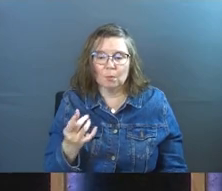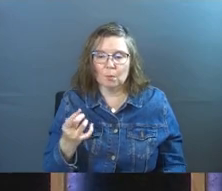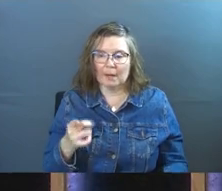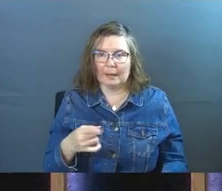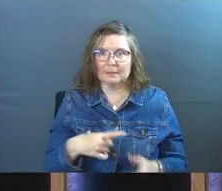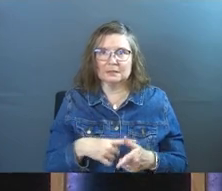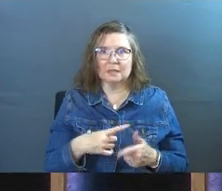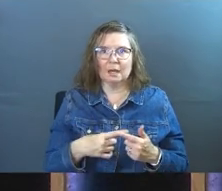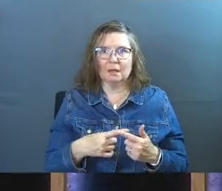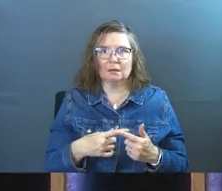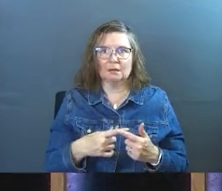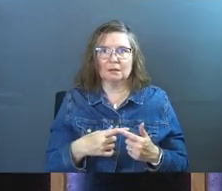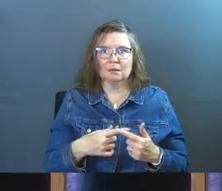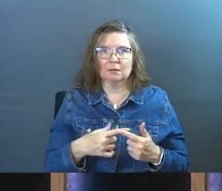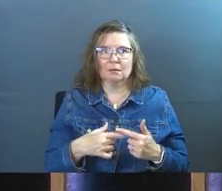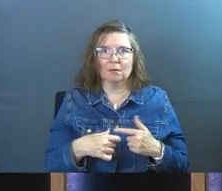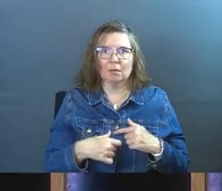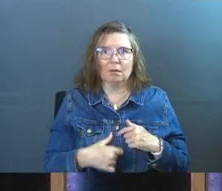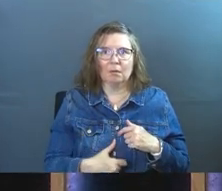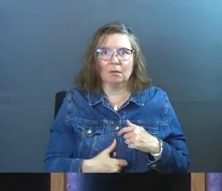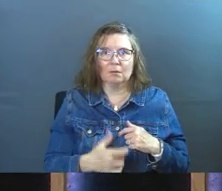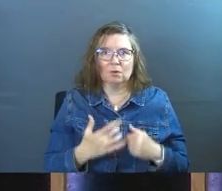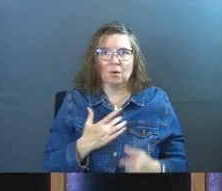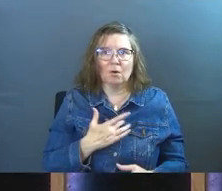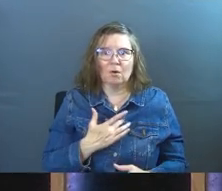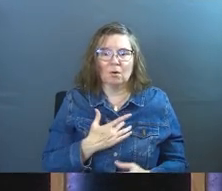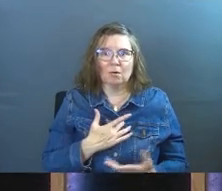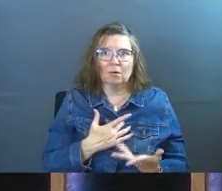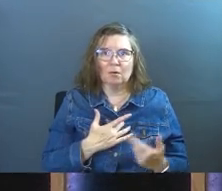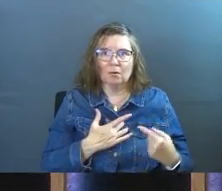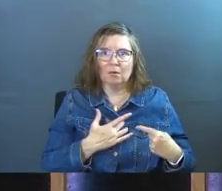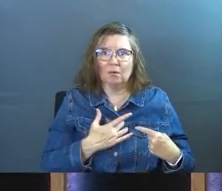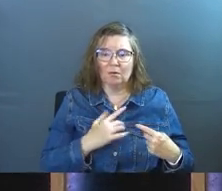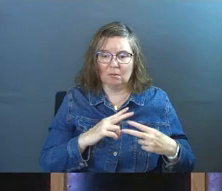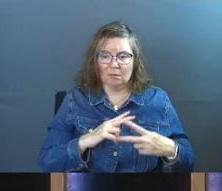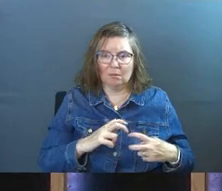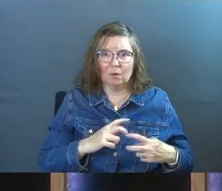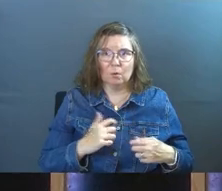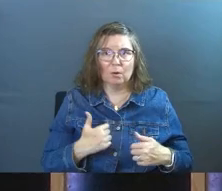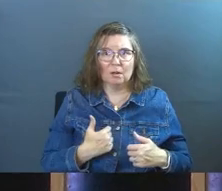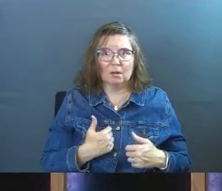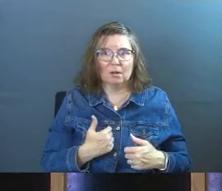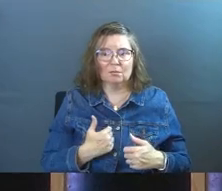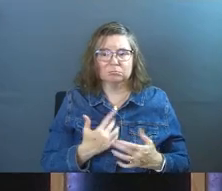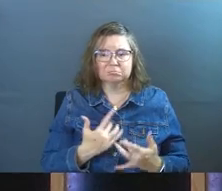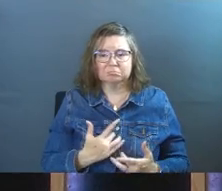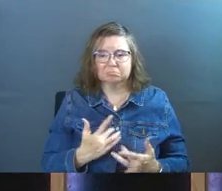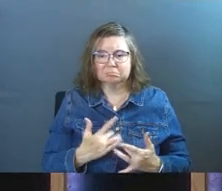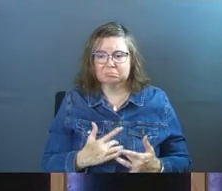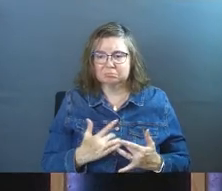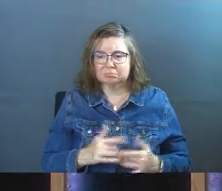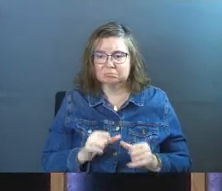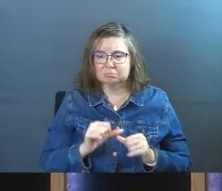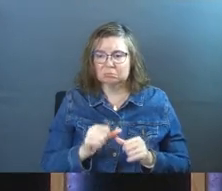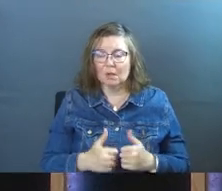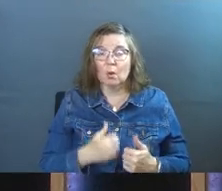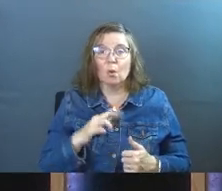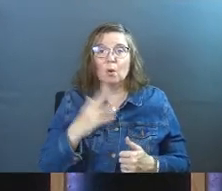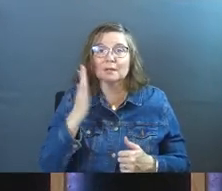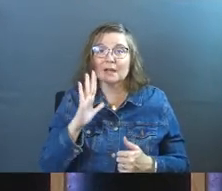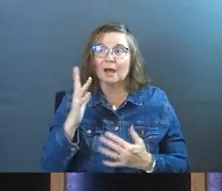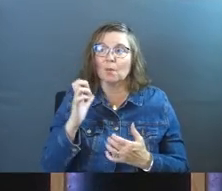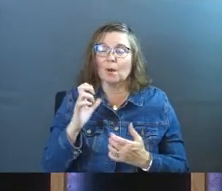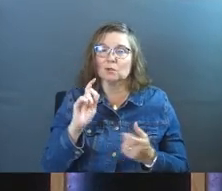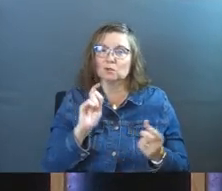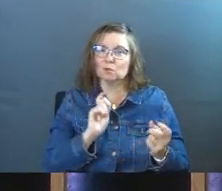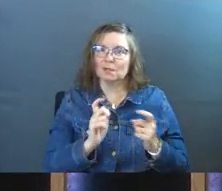What happens then? What happens to your heart? Are you going to live in abject misery for the rest of your life? Or does God